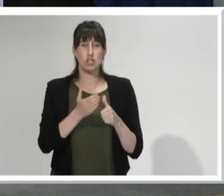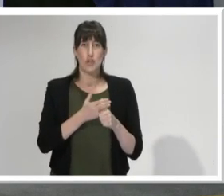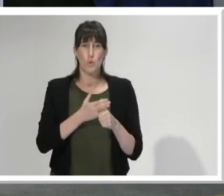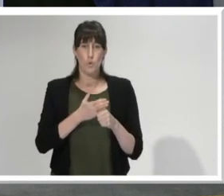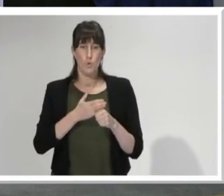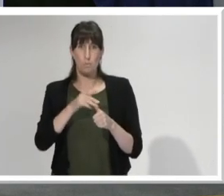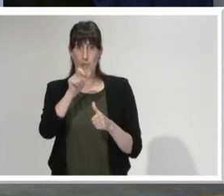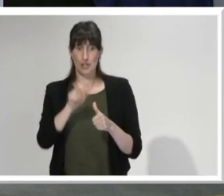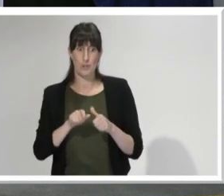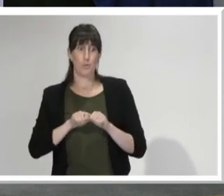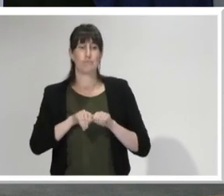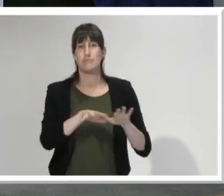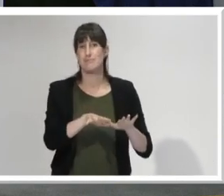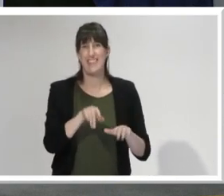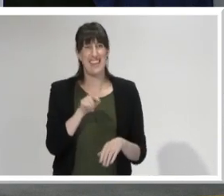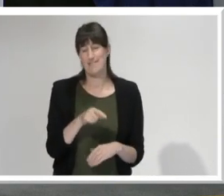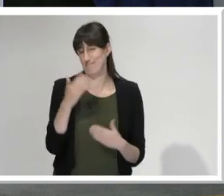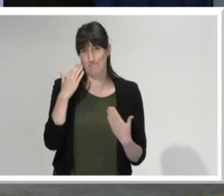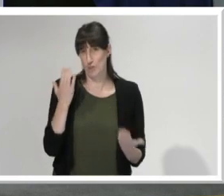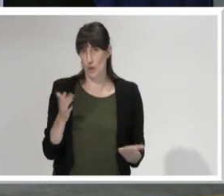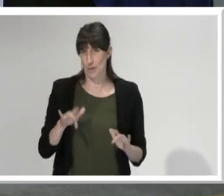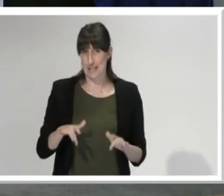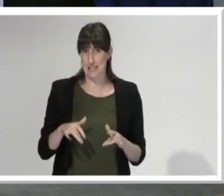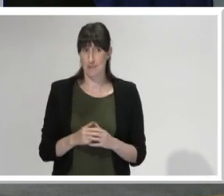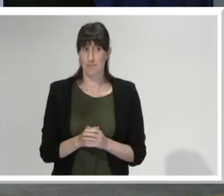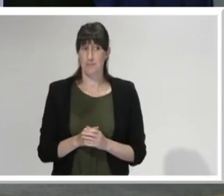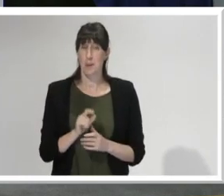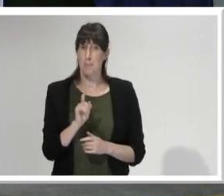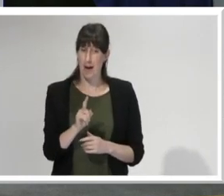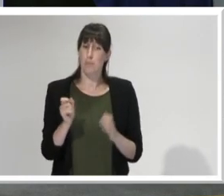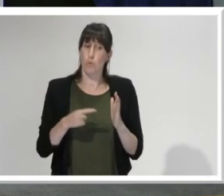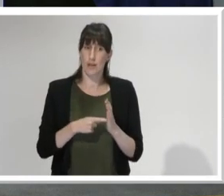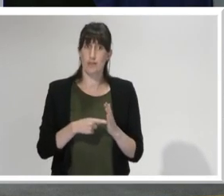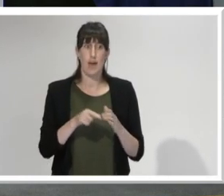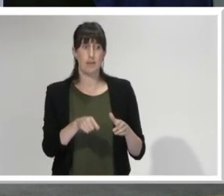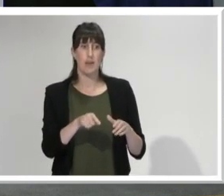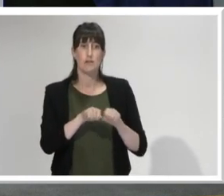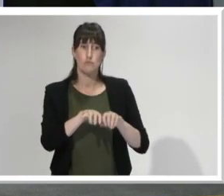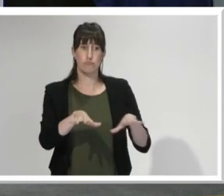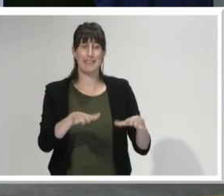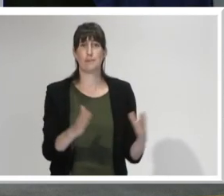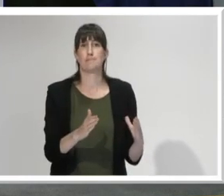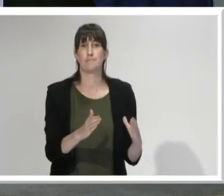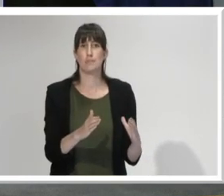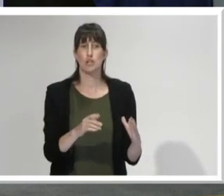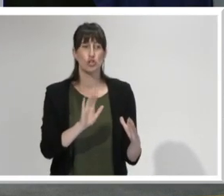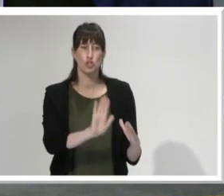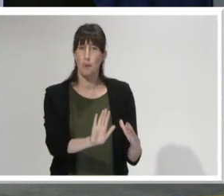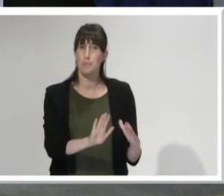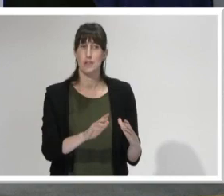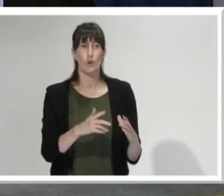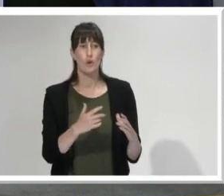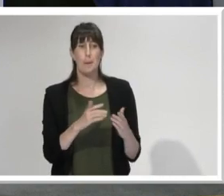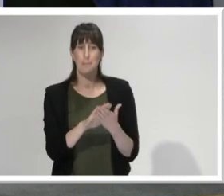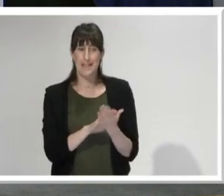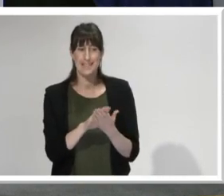there, of course, is that we're making sure we are not we're preventing any further spread, and that we've identified any potential close contacts both